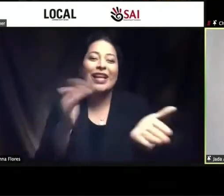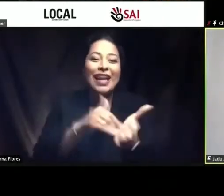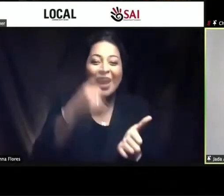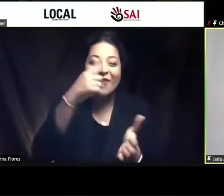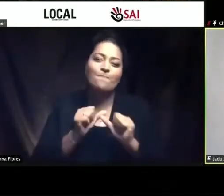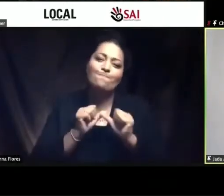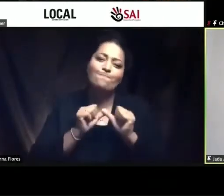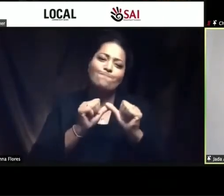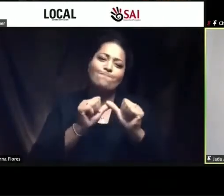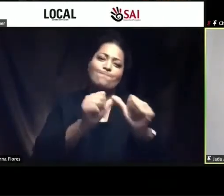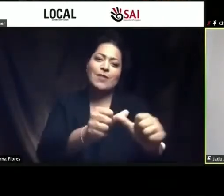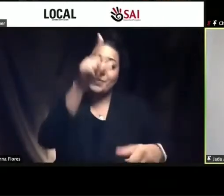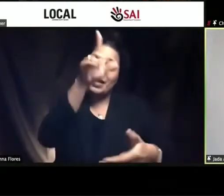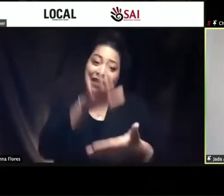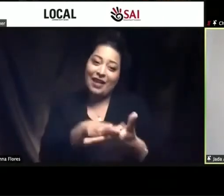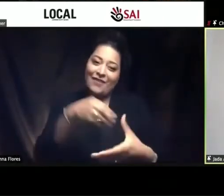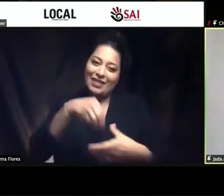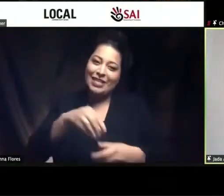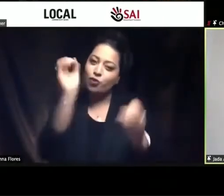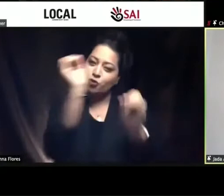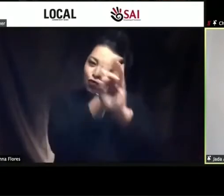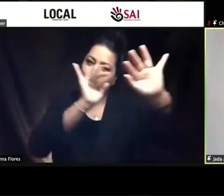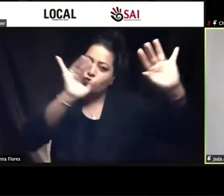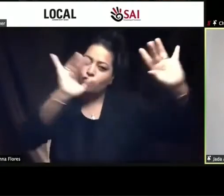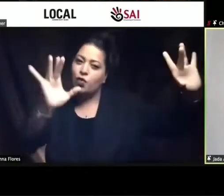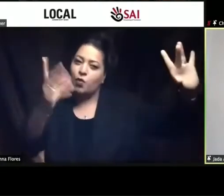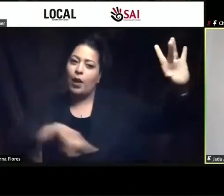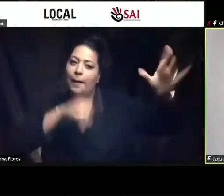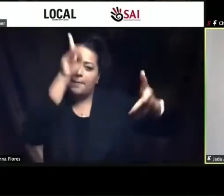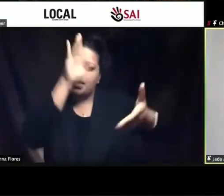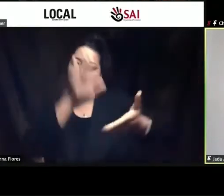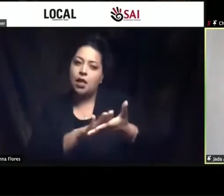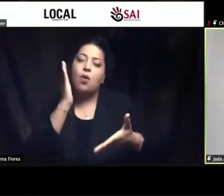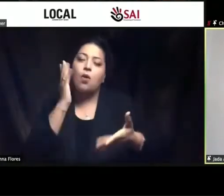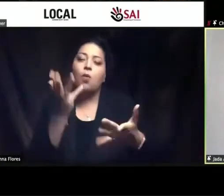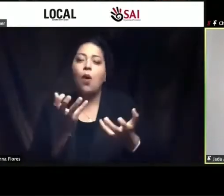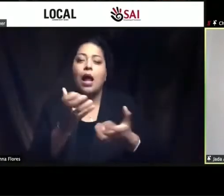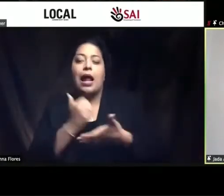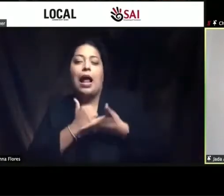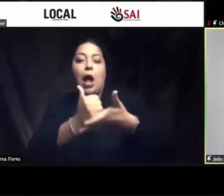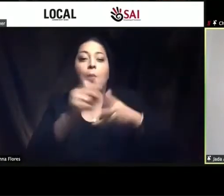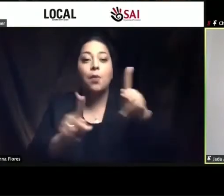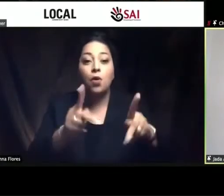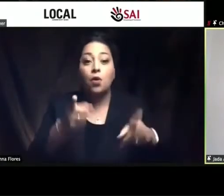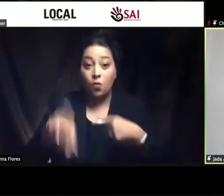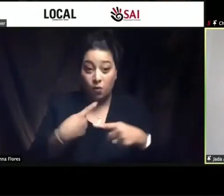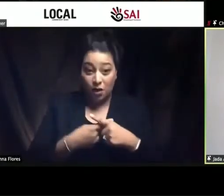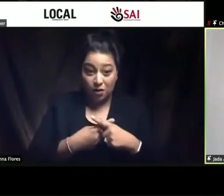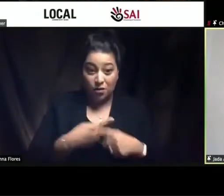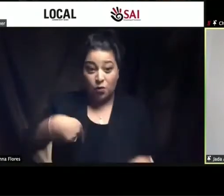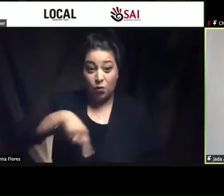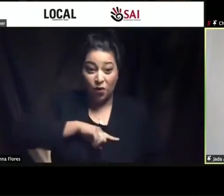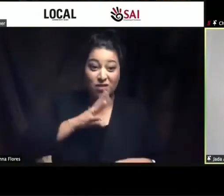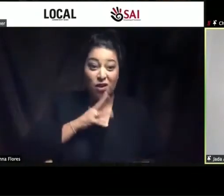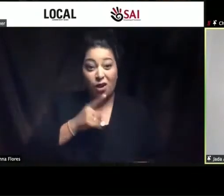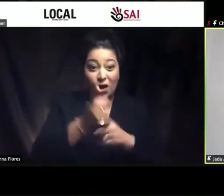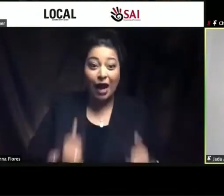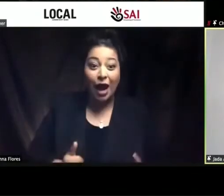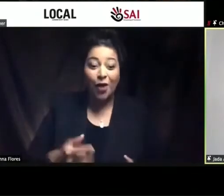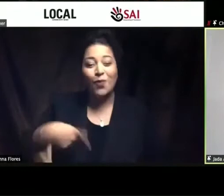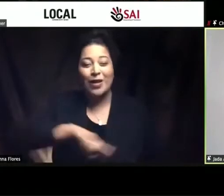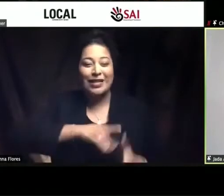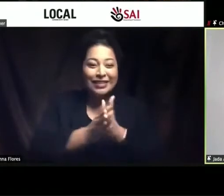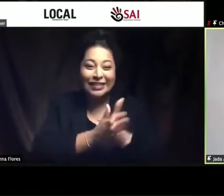for continuing to believe in the dream, and our dream is continuing to happen as we speak right now. So thank you for your time, and we look forward